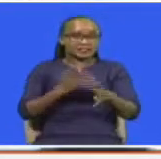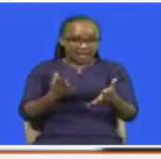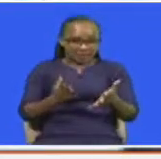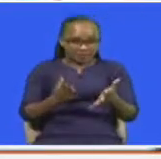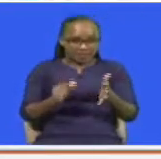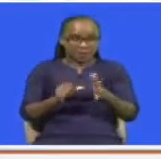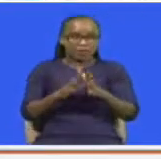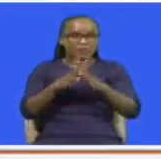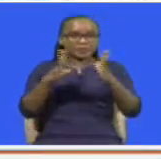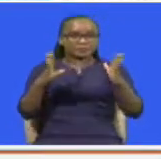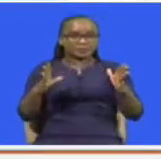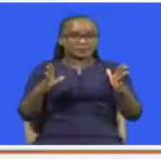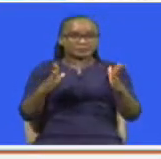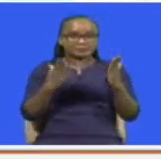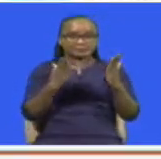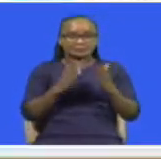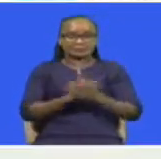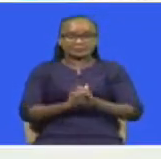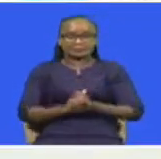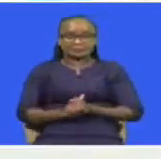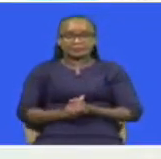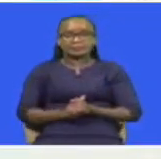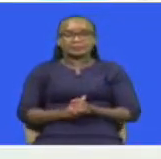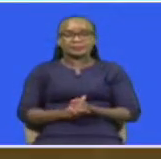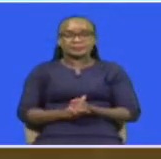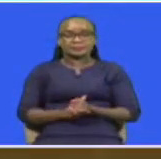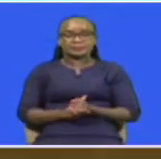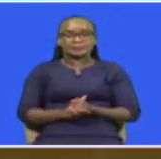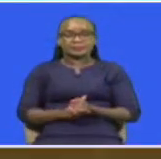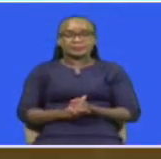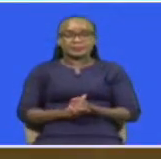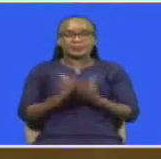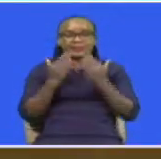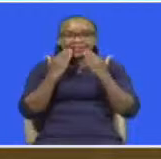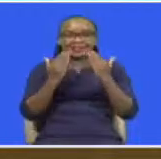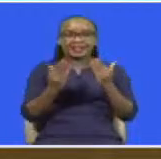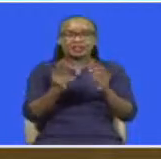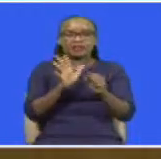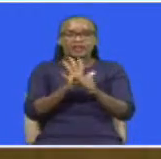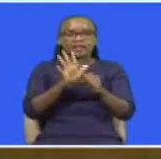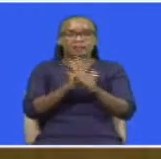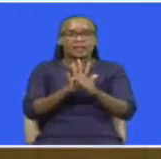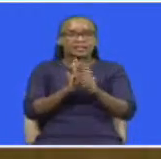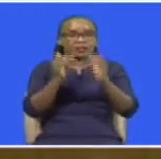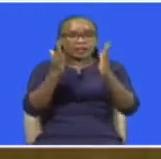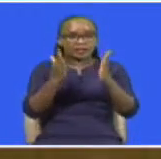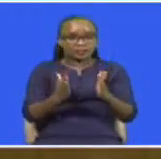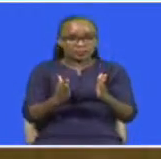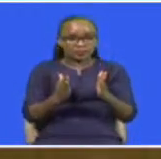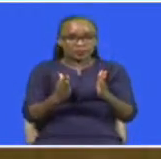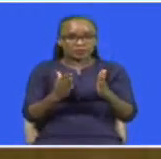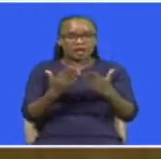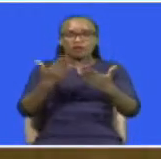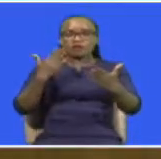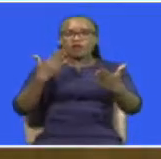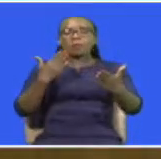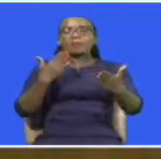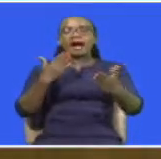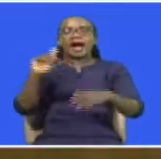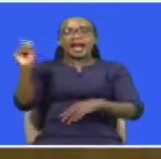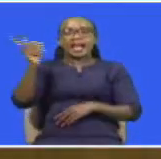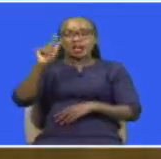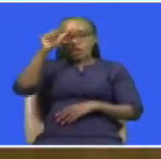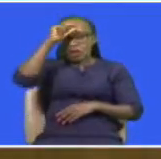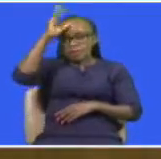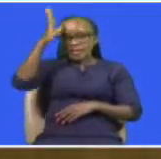David Muthoka, KTN News, Nairobi. Thank you, David Muthoka, for that update. Now, former Nairobi Governor Dr.